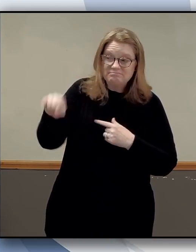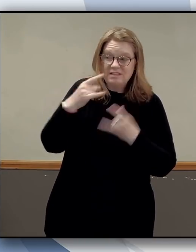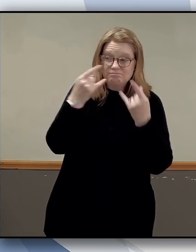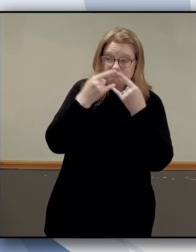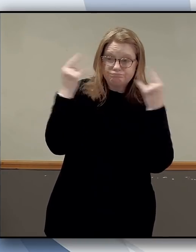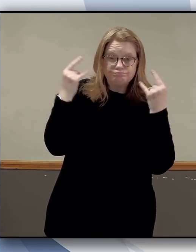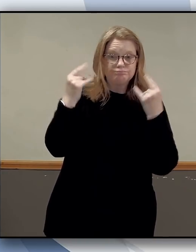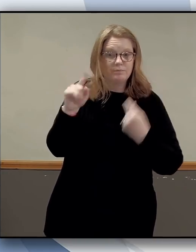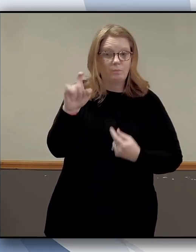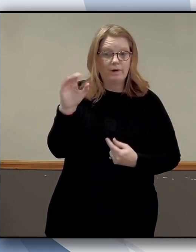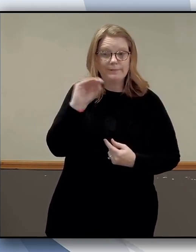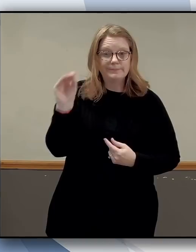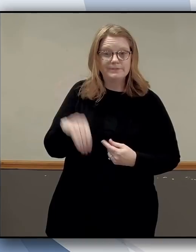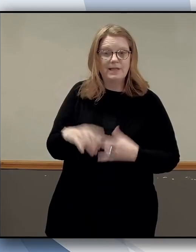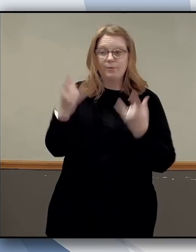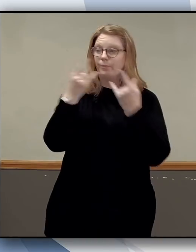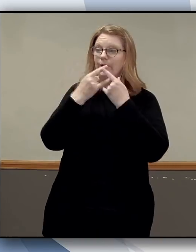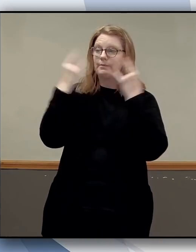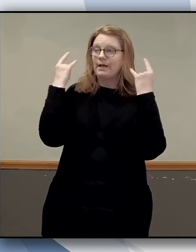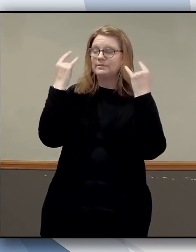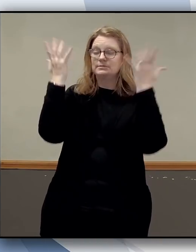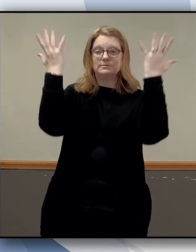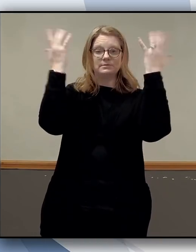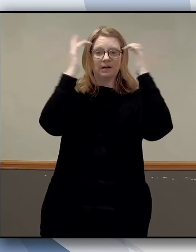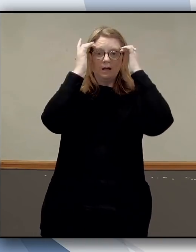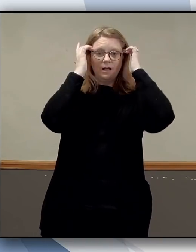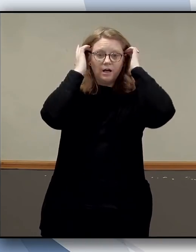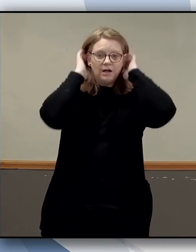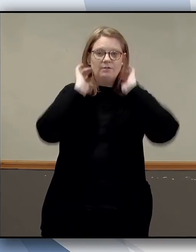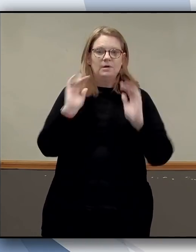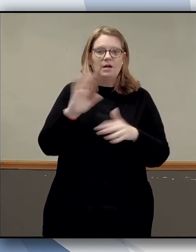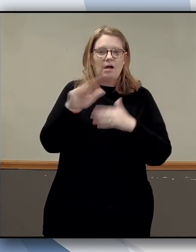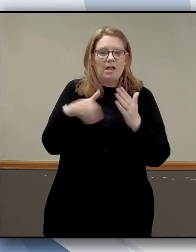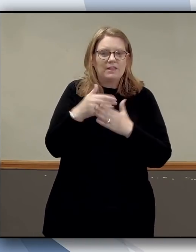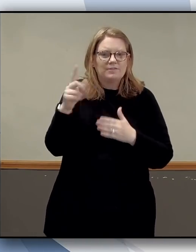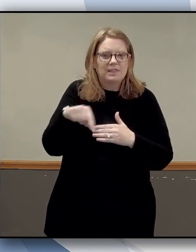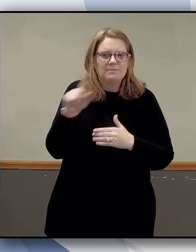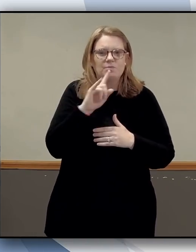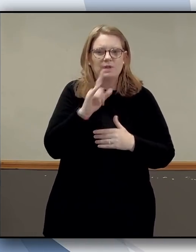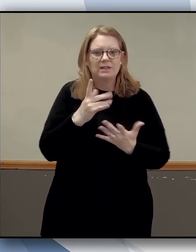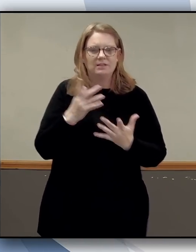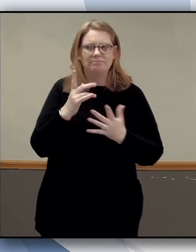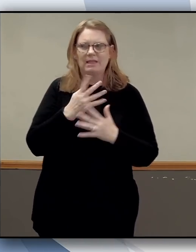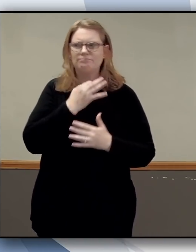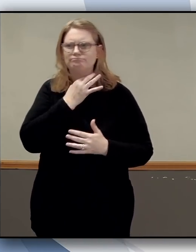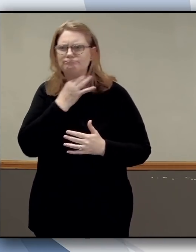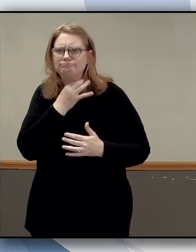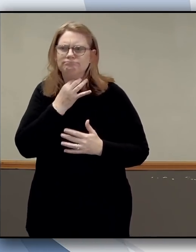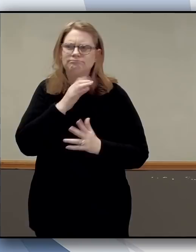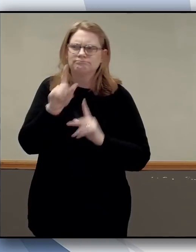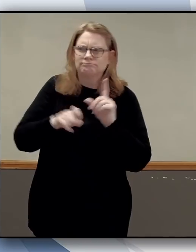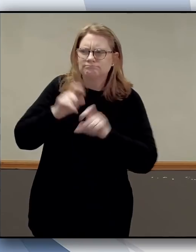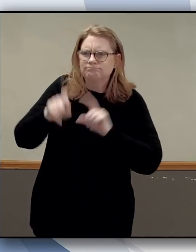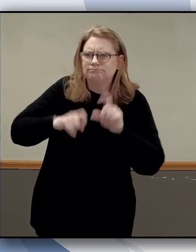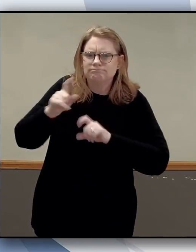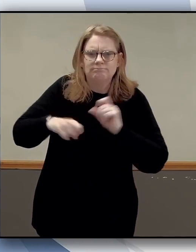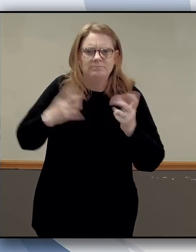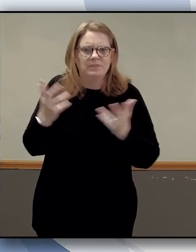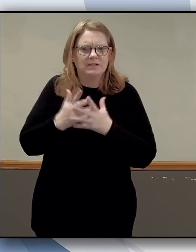of them, and all of them as energetic and inquisitive and curious as you would ever hope any group of second graders could